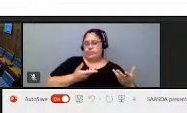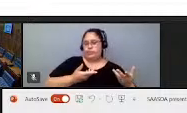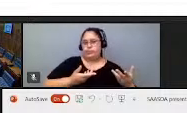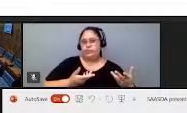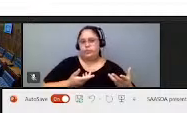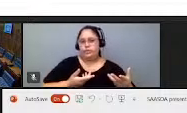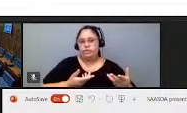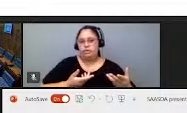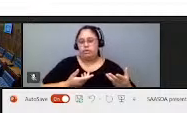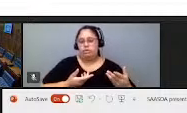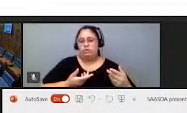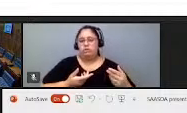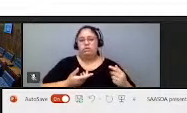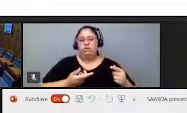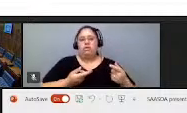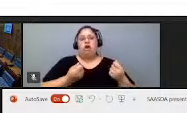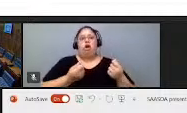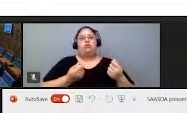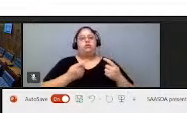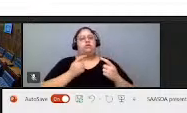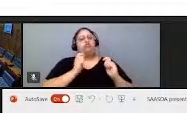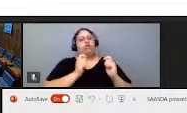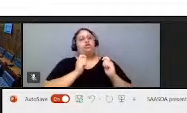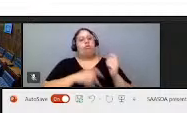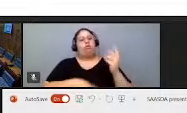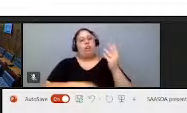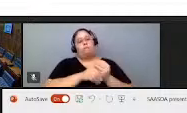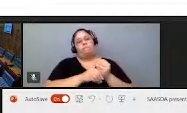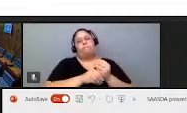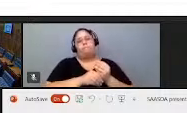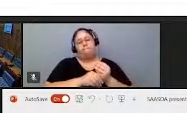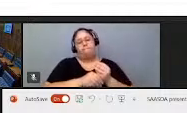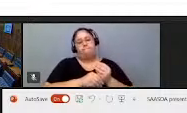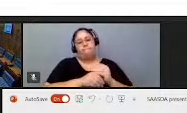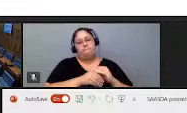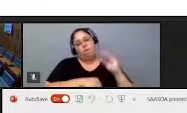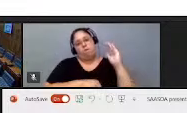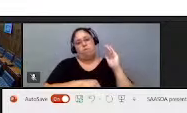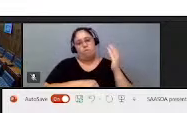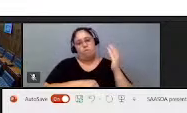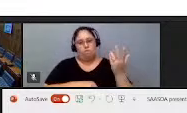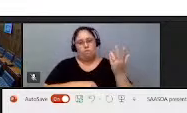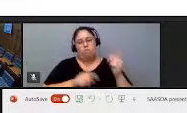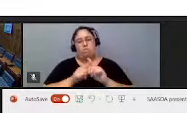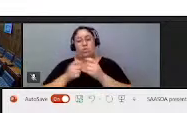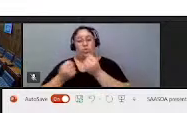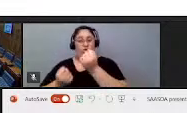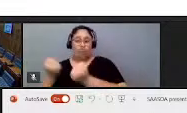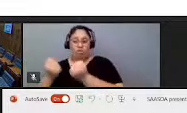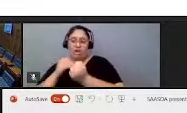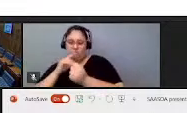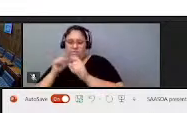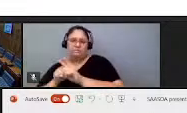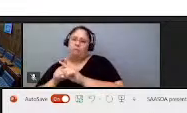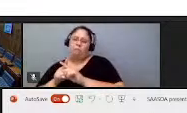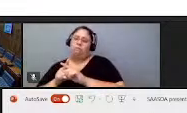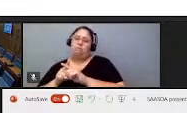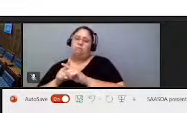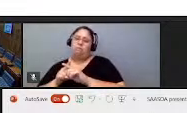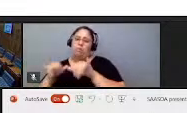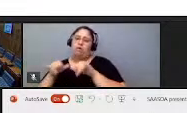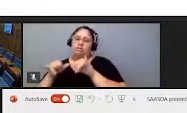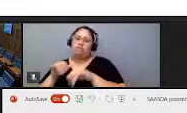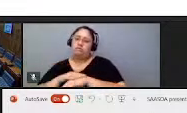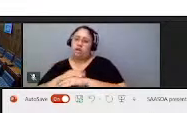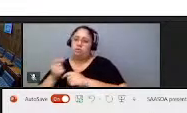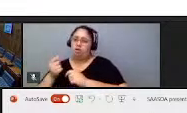um it does cost the Transporters money as well um to have the truck stand we are very much in